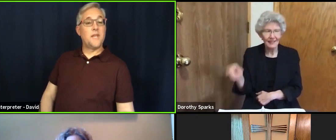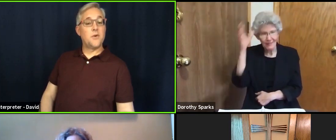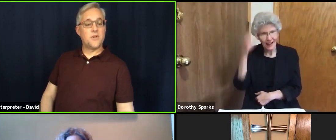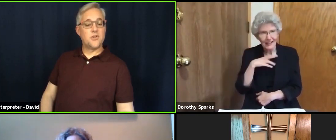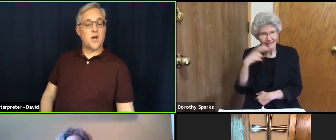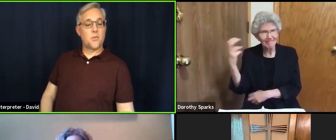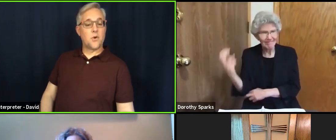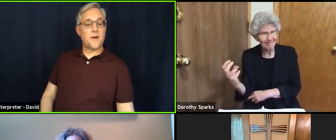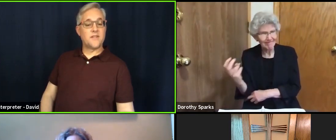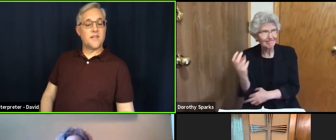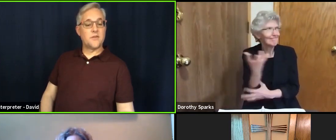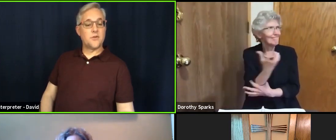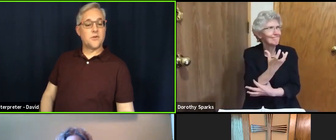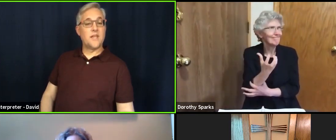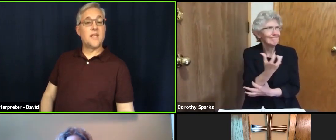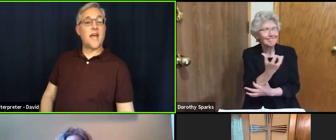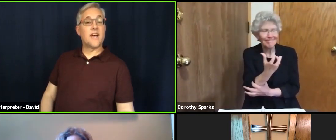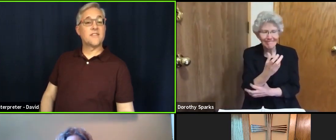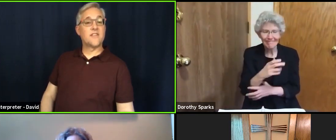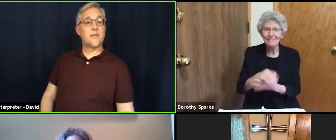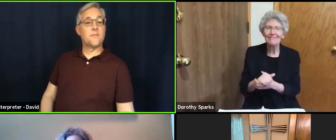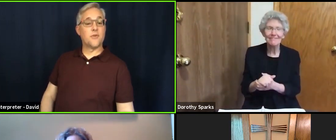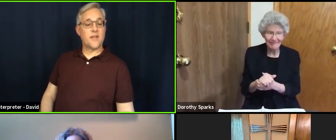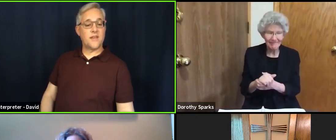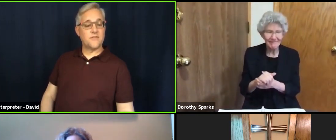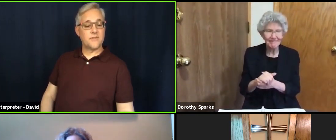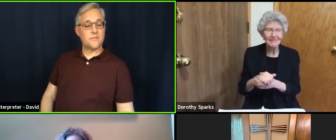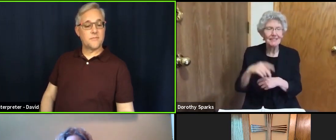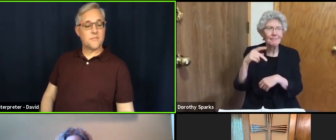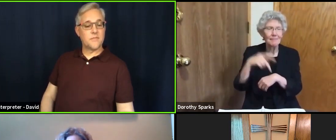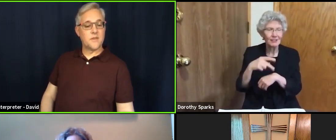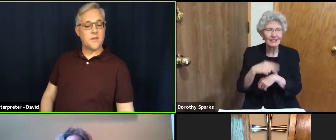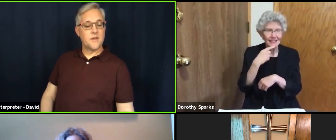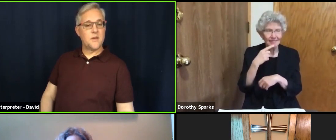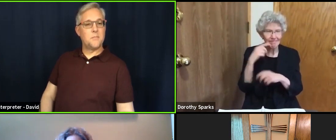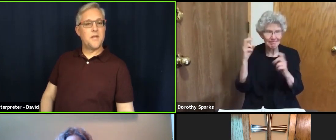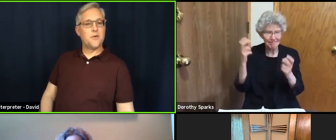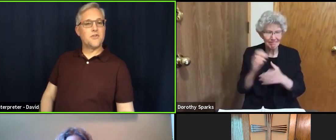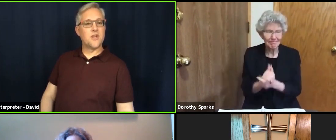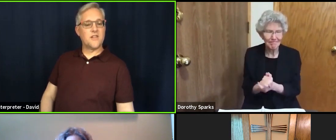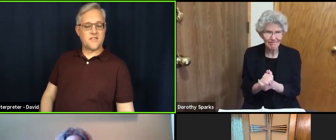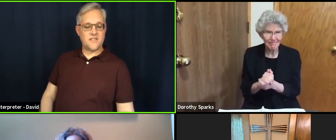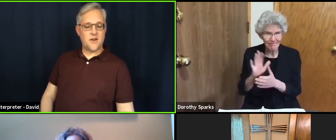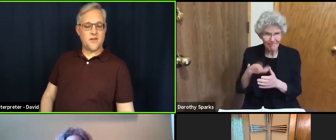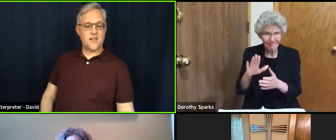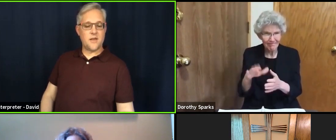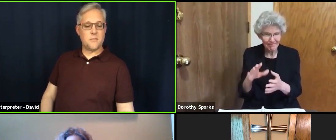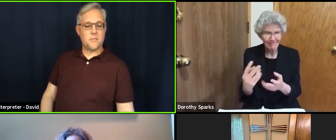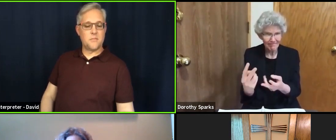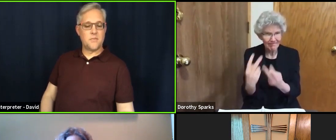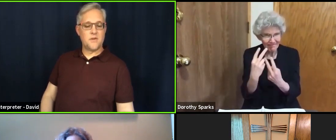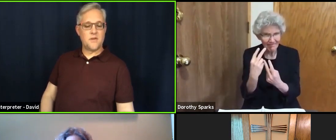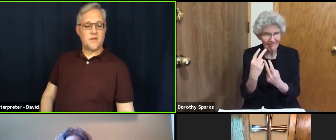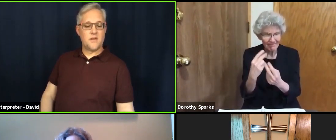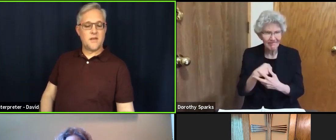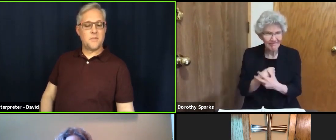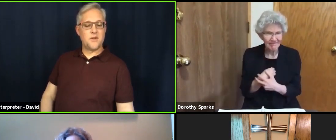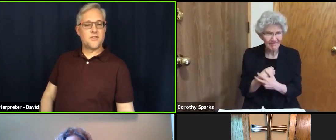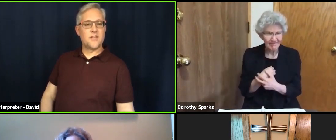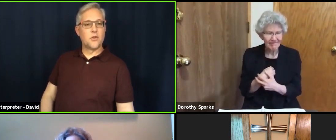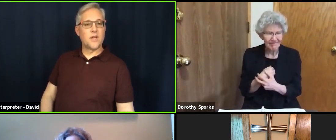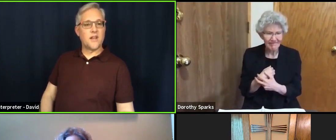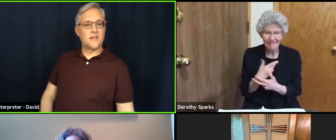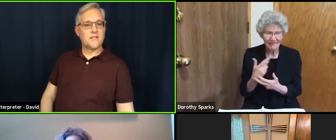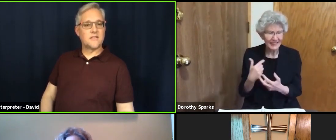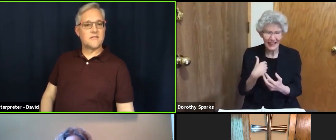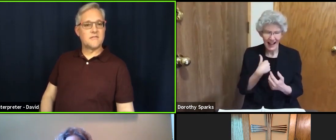When Peter and John were about to enter, he asked them for a gift. Peter and John stared at him. Peter